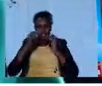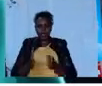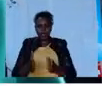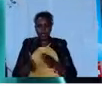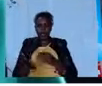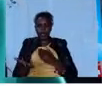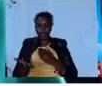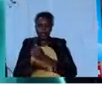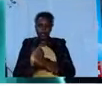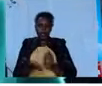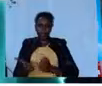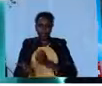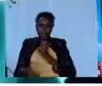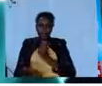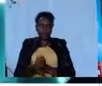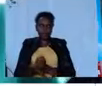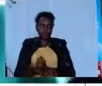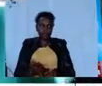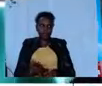Christ, our Lord. Amen.